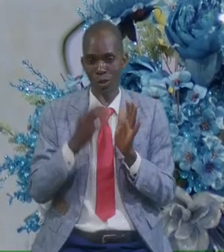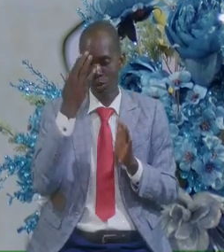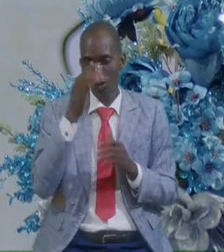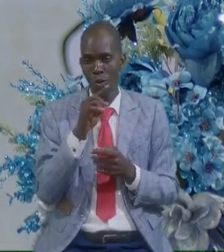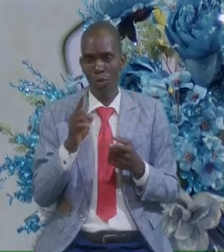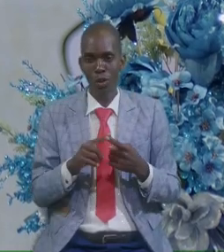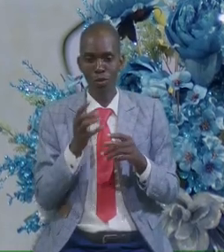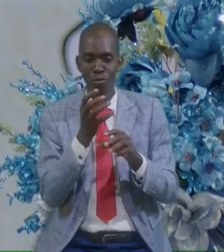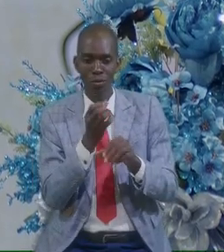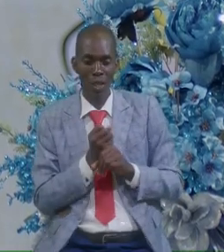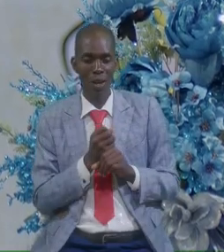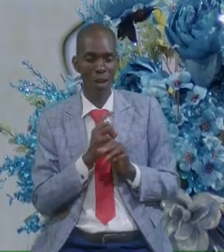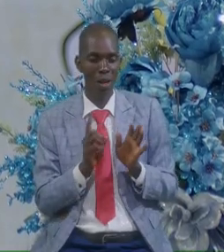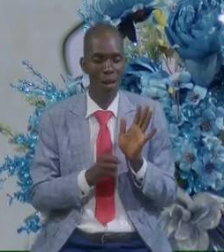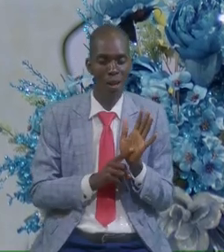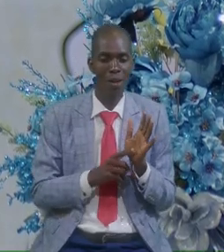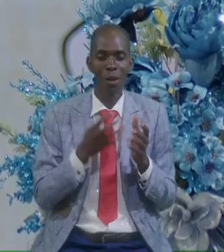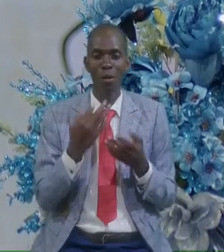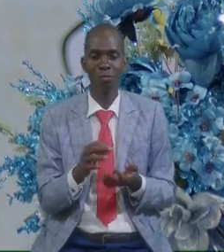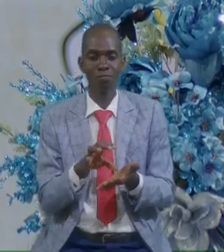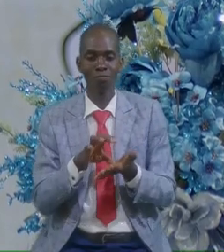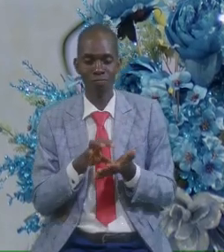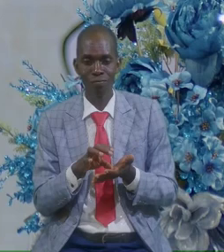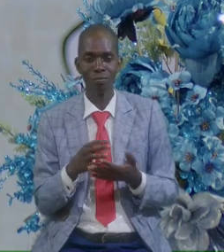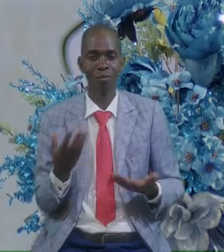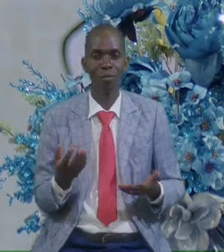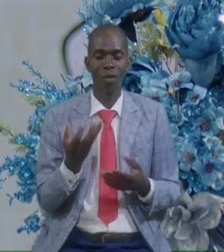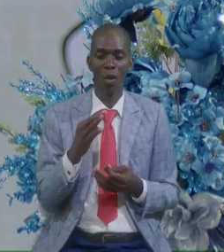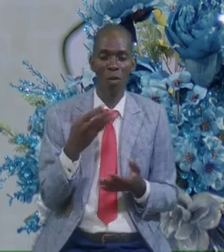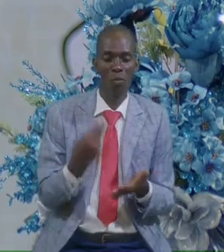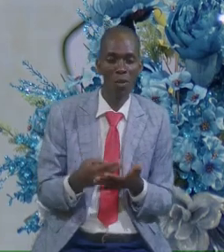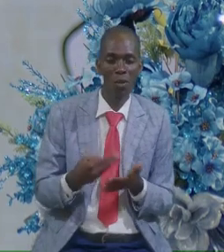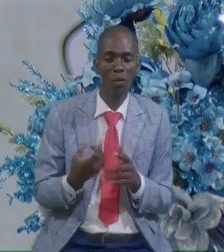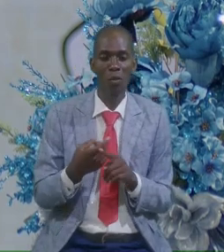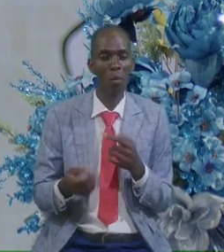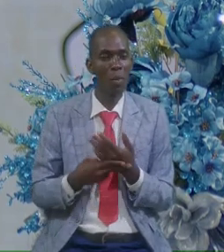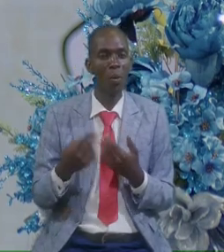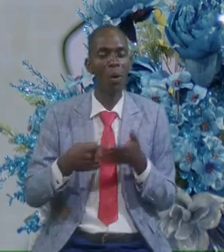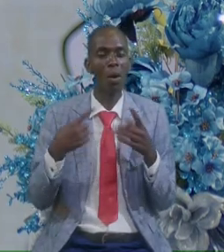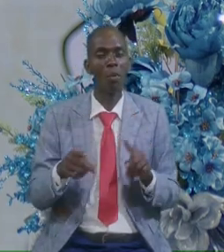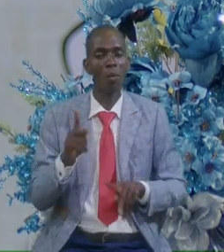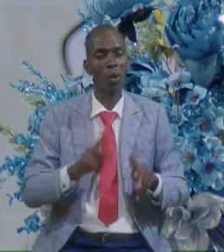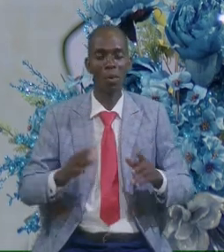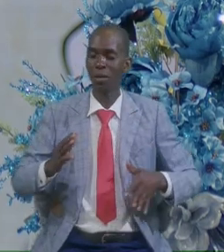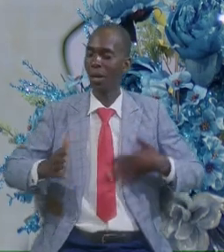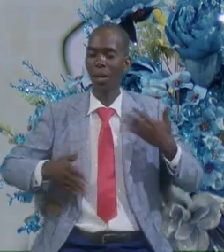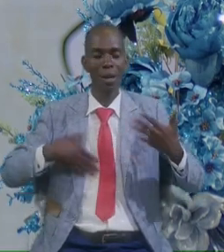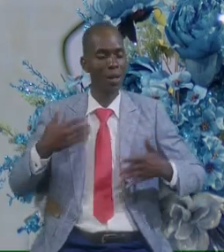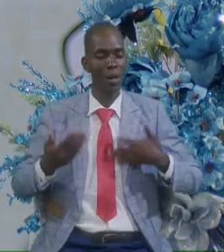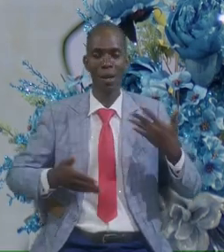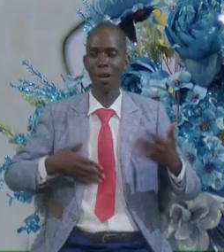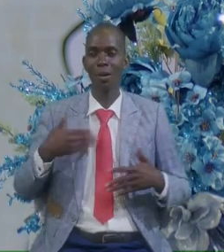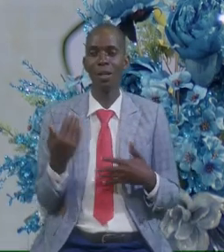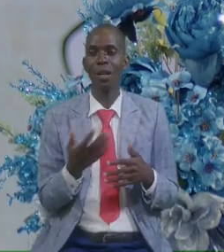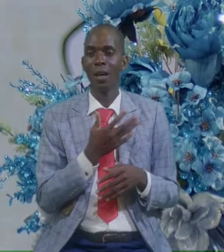either of a recharge card or alert of money, they rejoice. They are happy. They thank